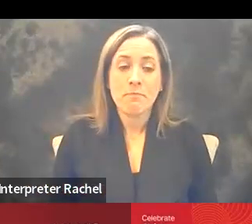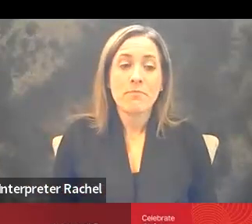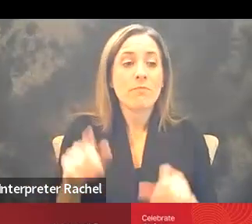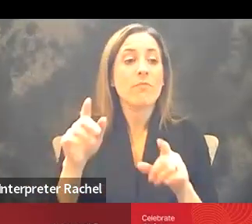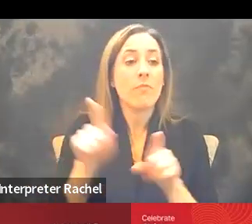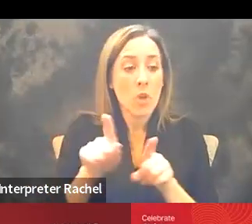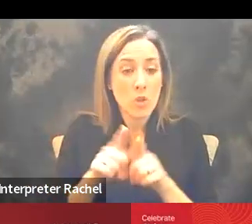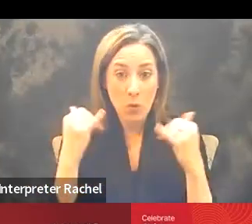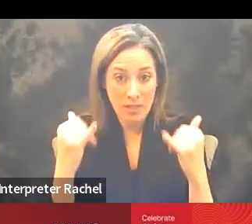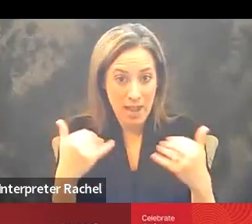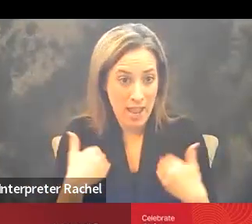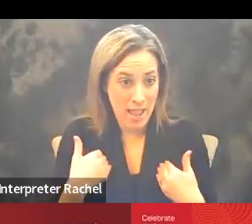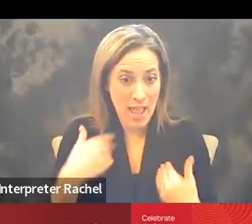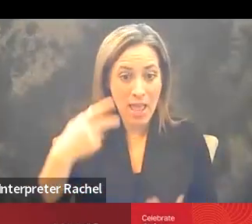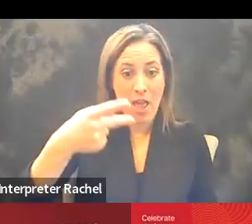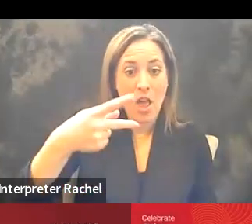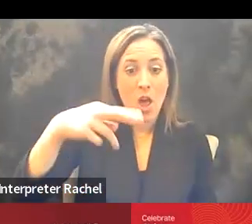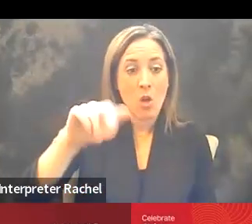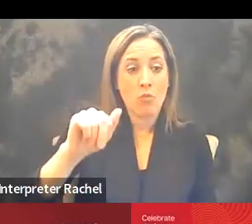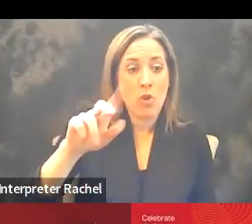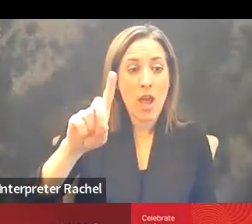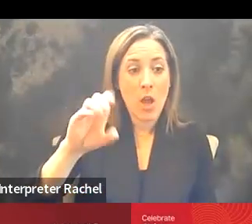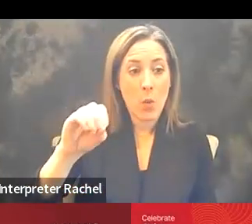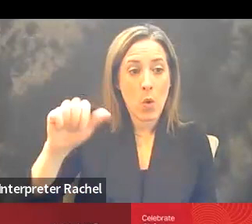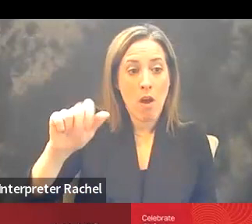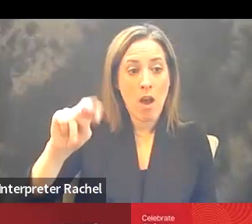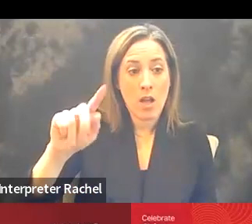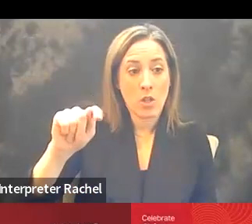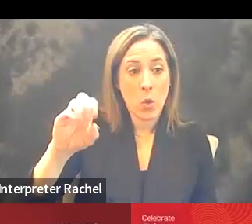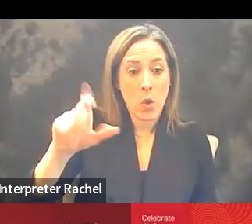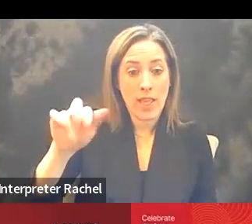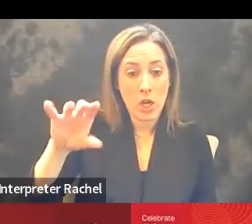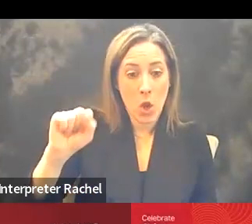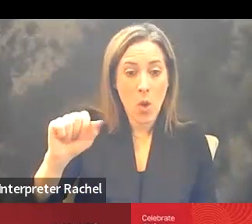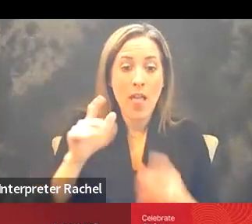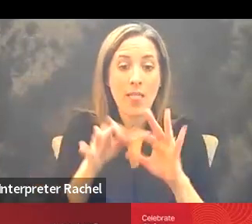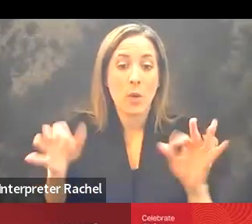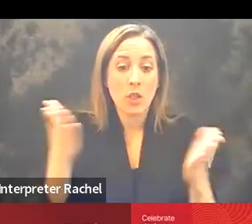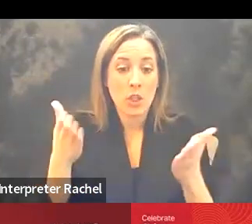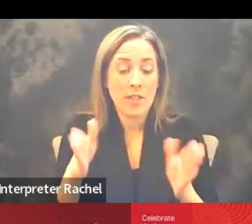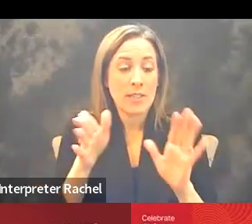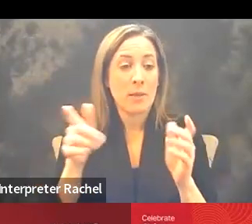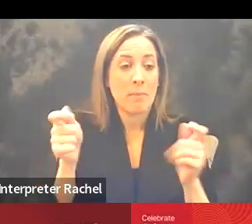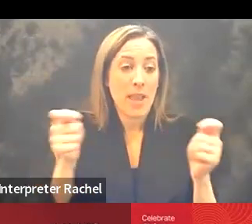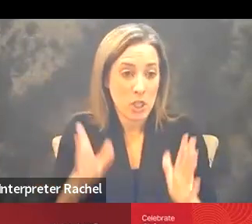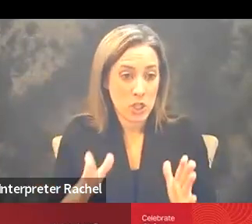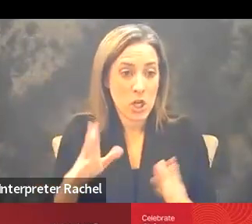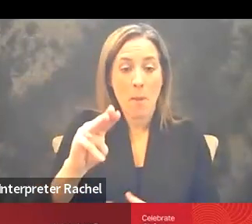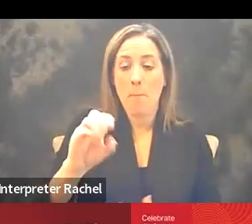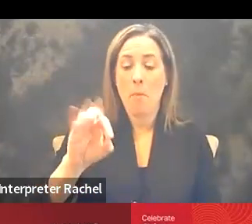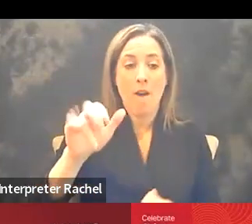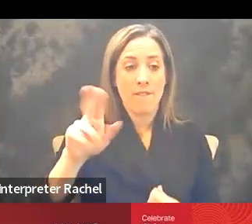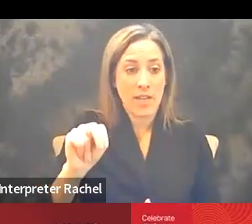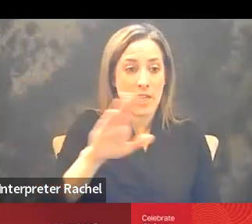us today, we also have Prado Antolino. She is a language service manager at Moffitt Cancer Center in